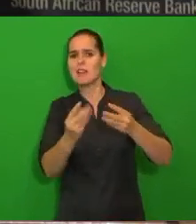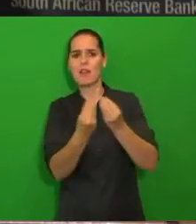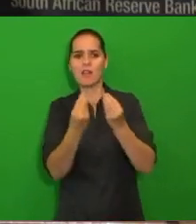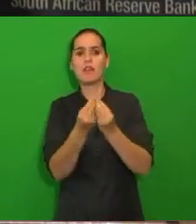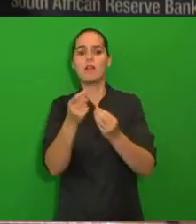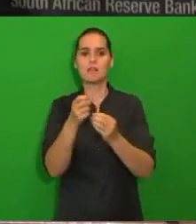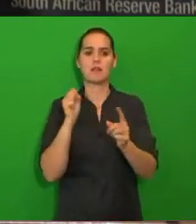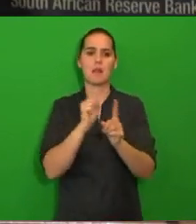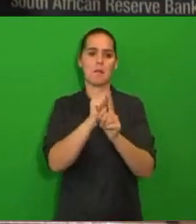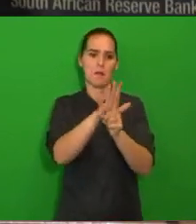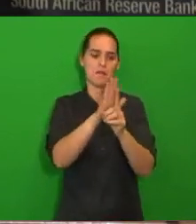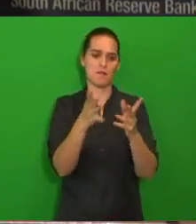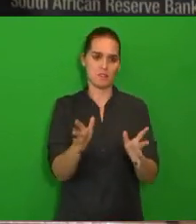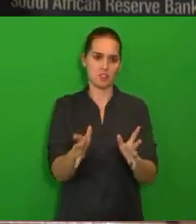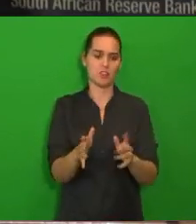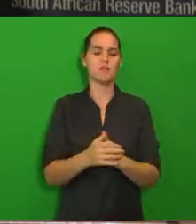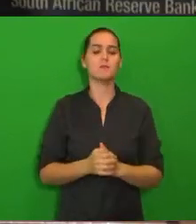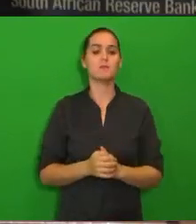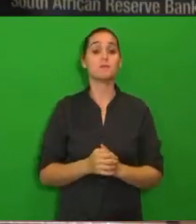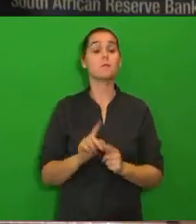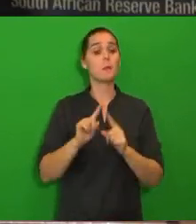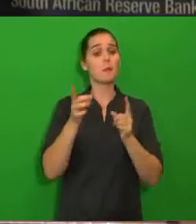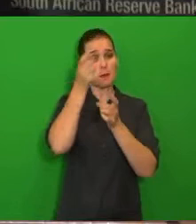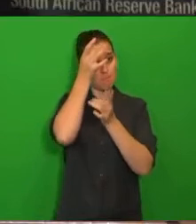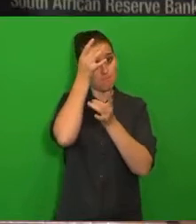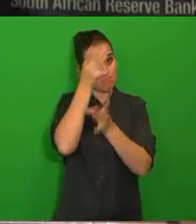at play. Suffice to say that